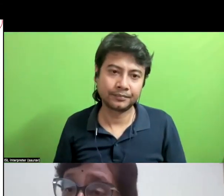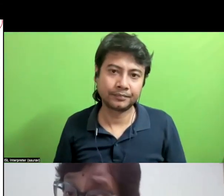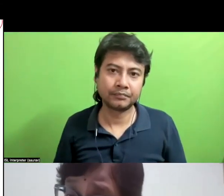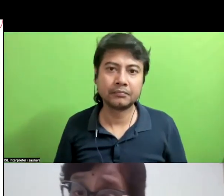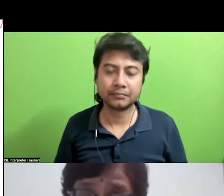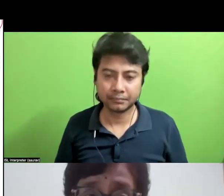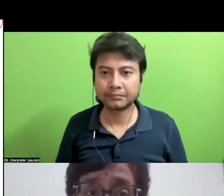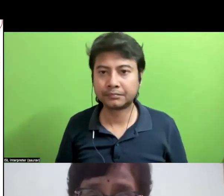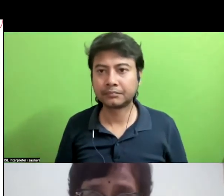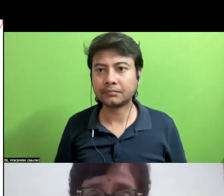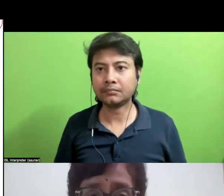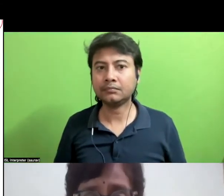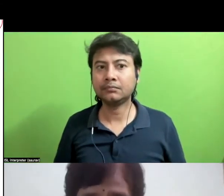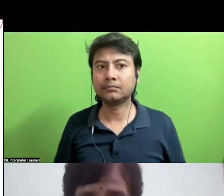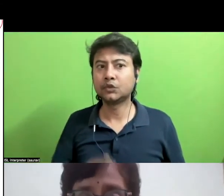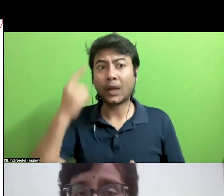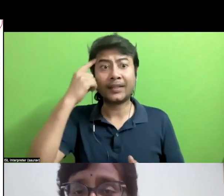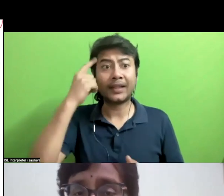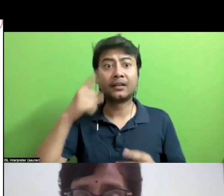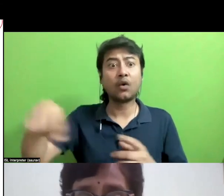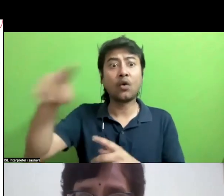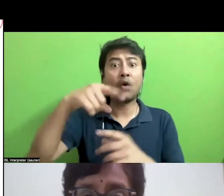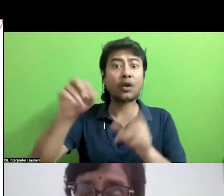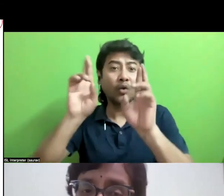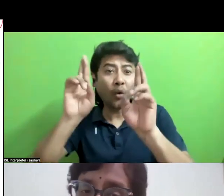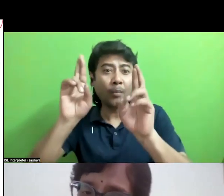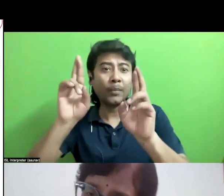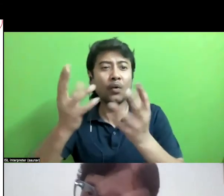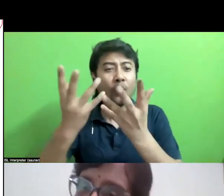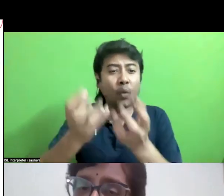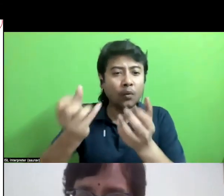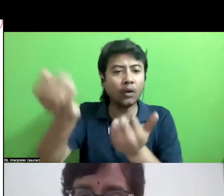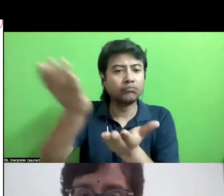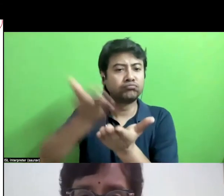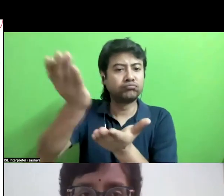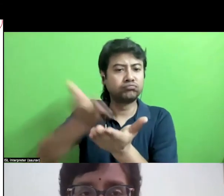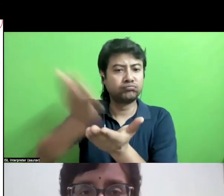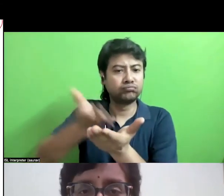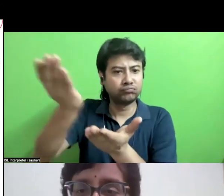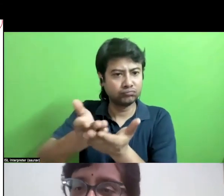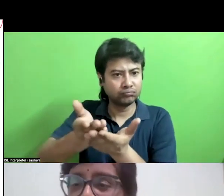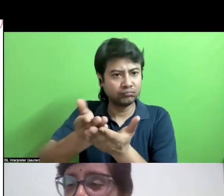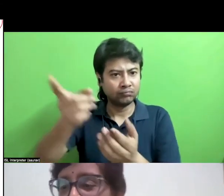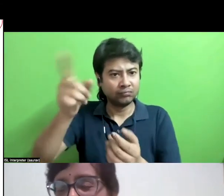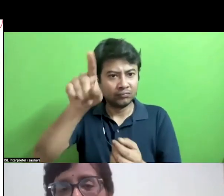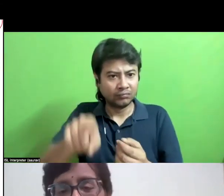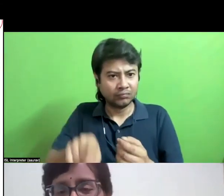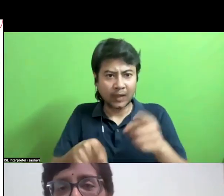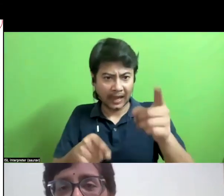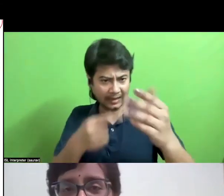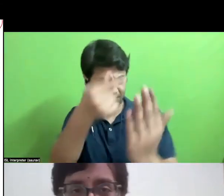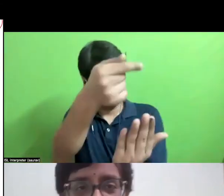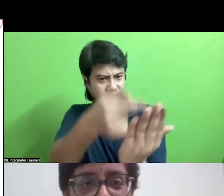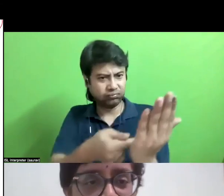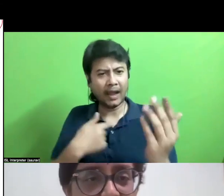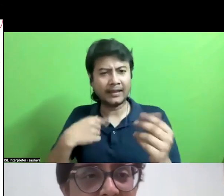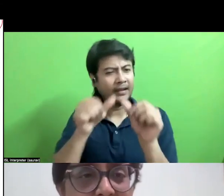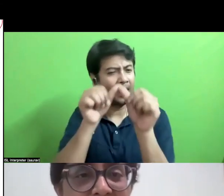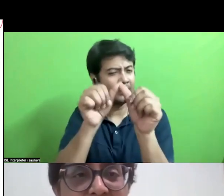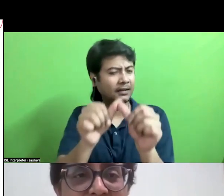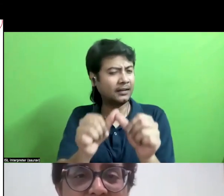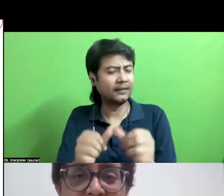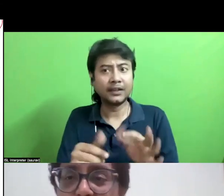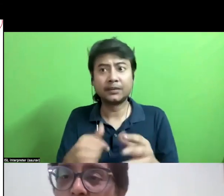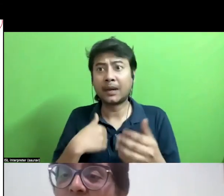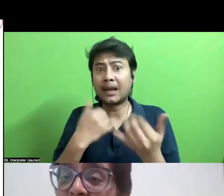I think I've addressed most of your expectations. There are many here which I've listed, but I feel all of them have got covered. So we have about 5 minutes.